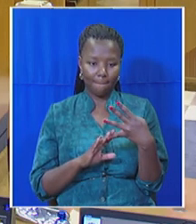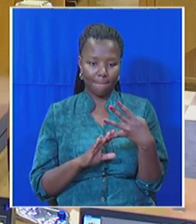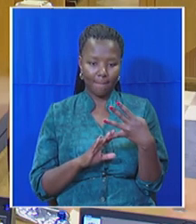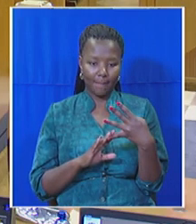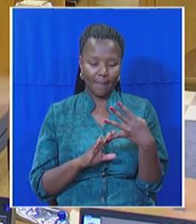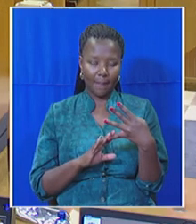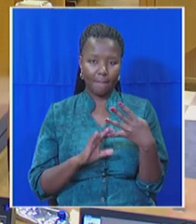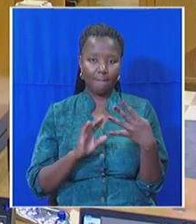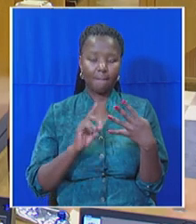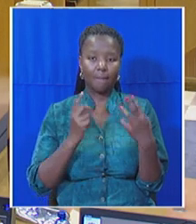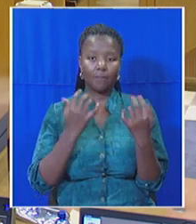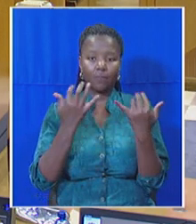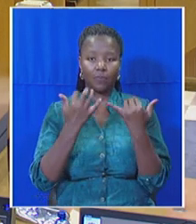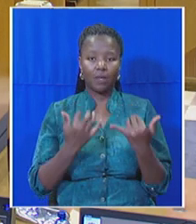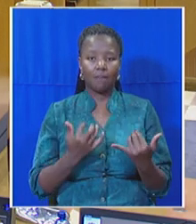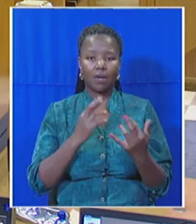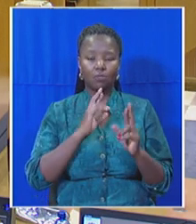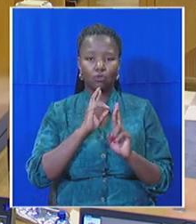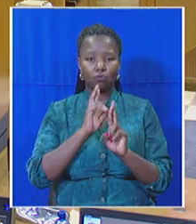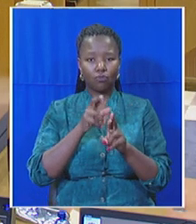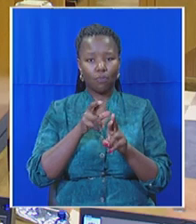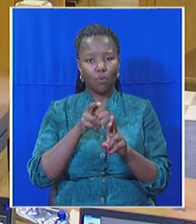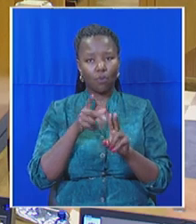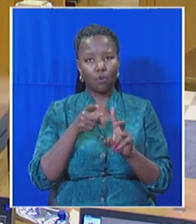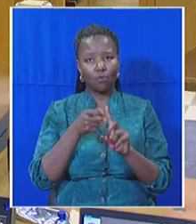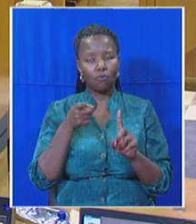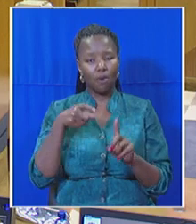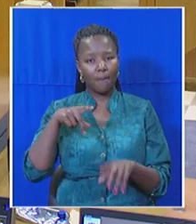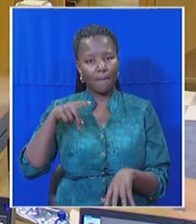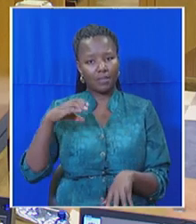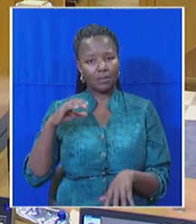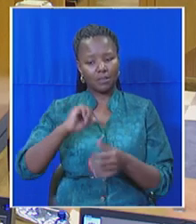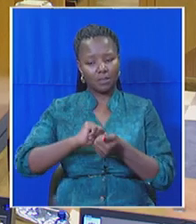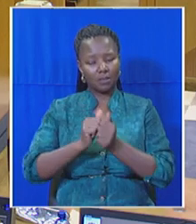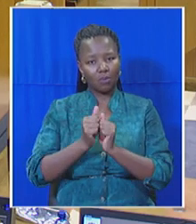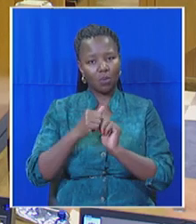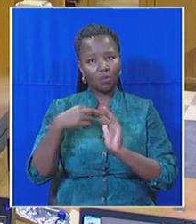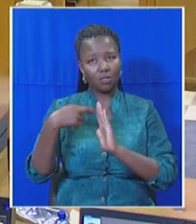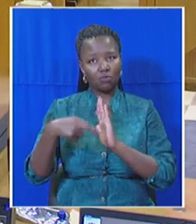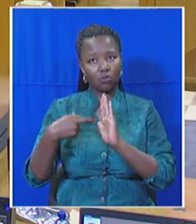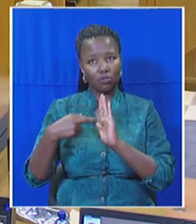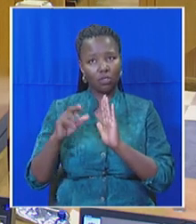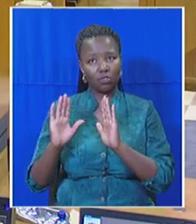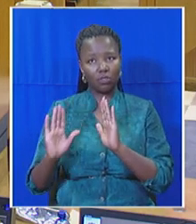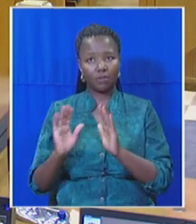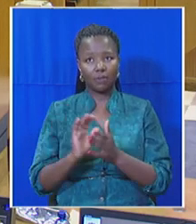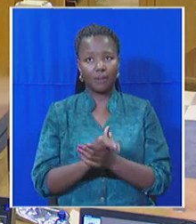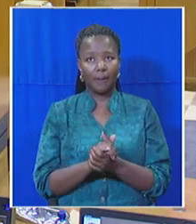Consideration of budgetary review and recommendation report of Portfolio Committee on Sport and Recreation.